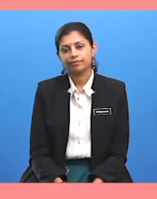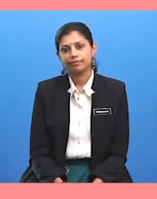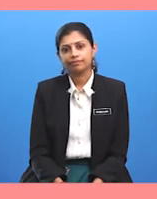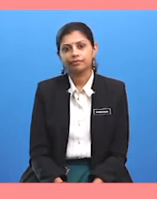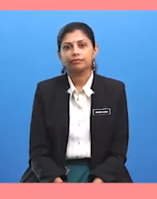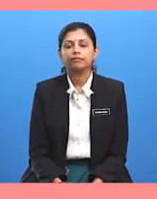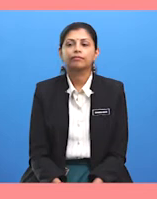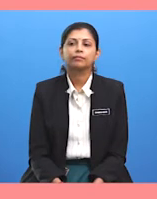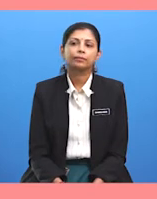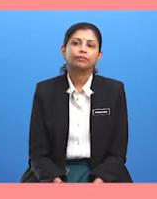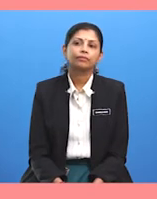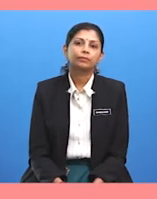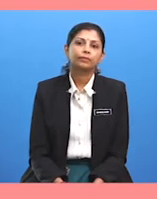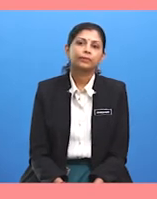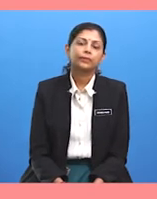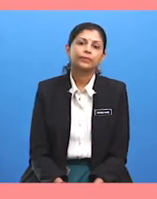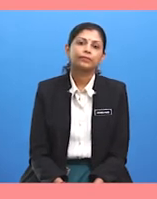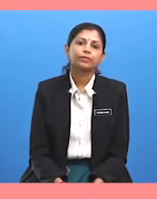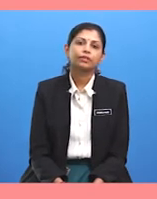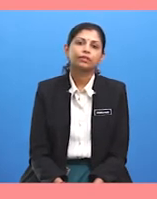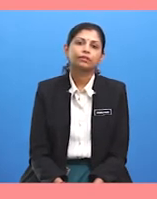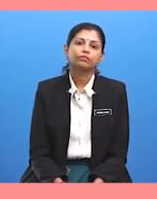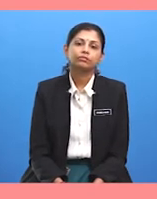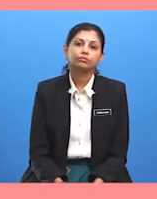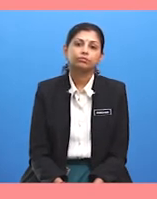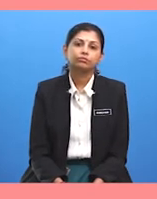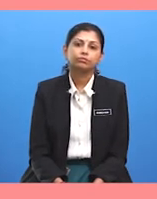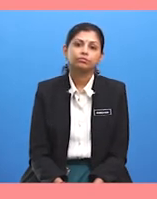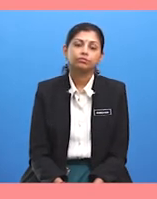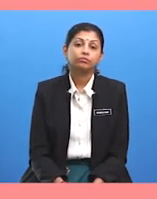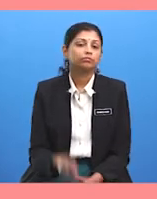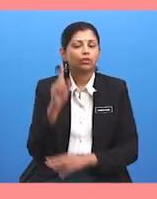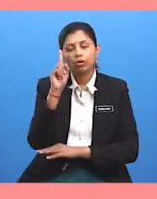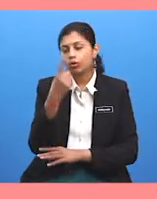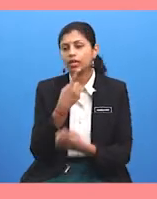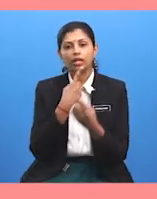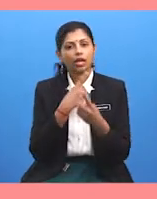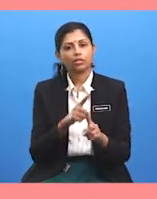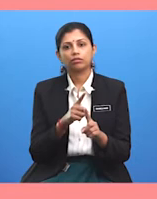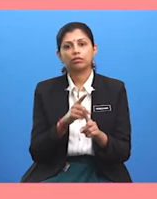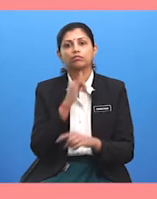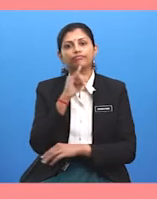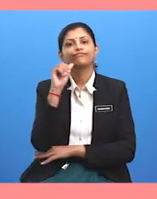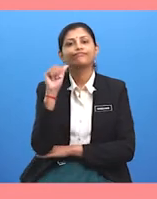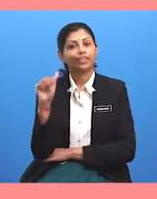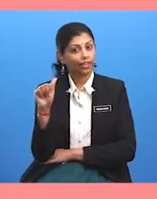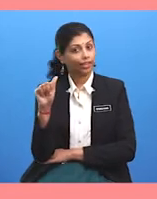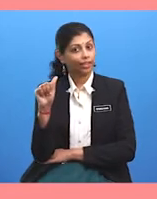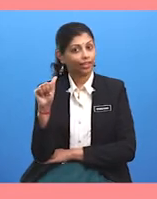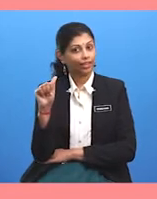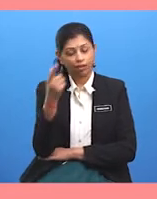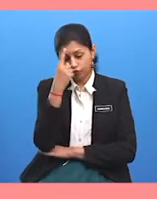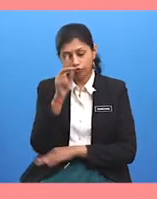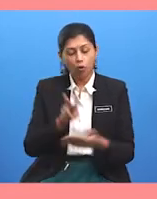his net worth during his lifetime? The only answer A is relevant for both